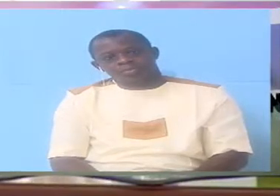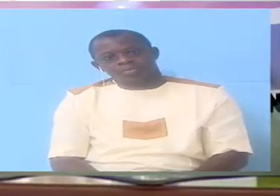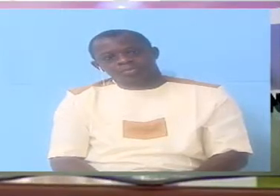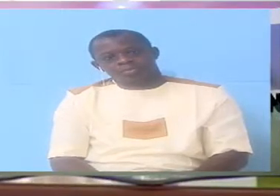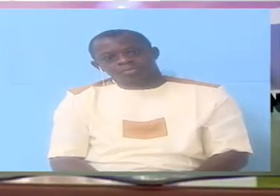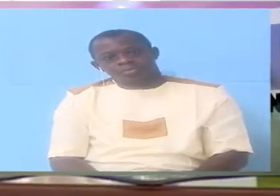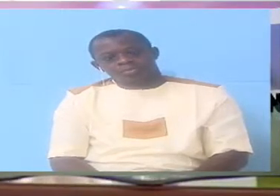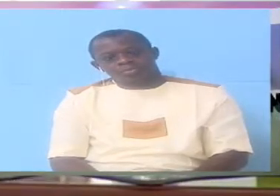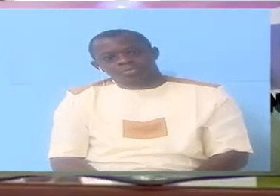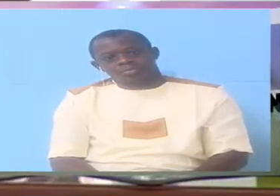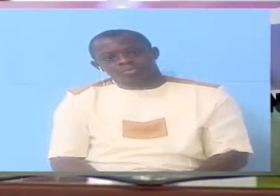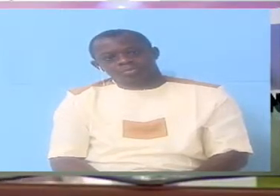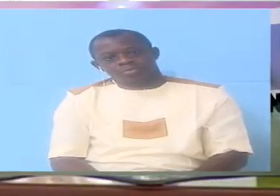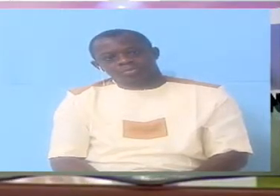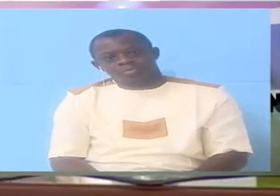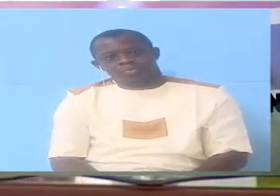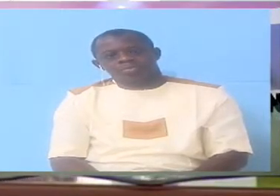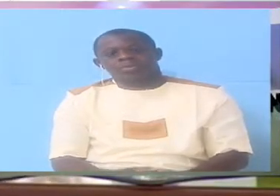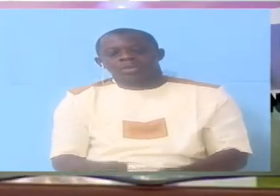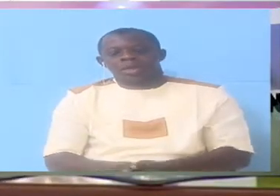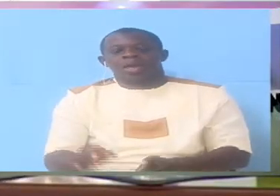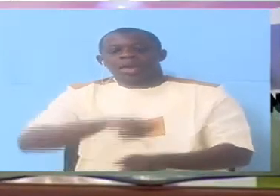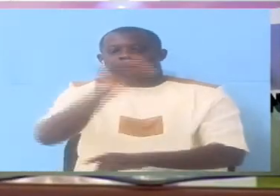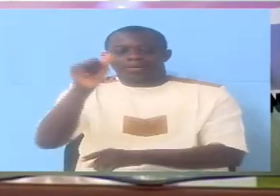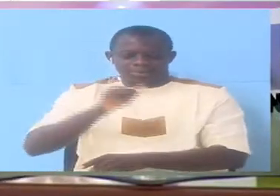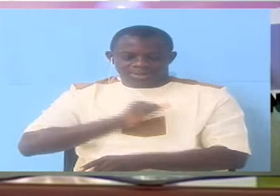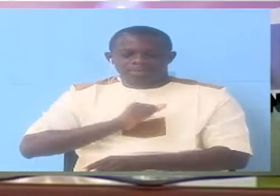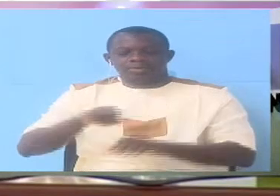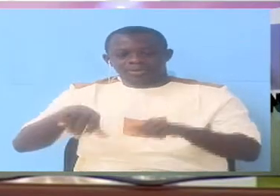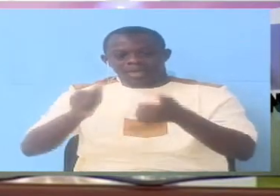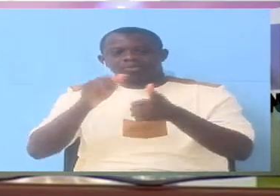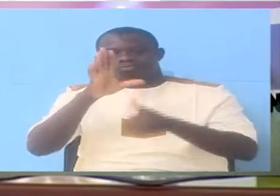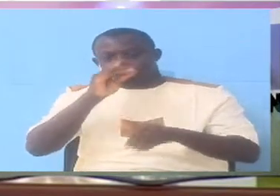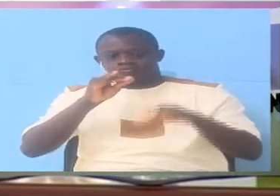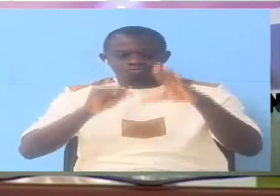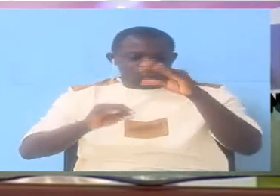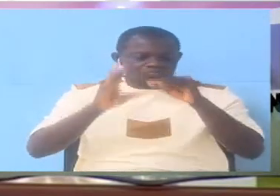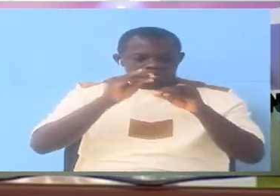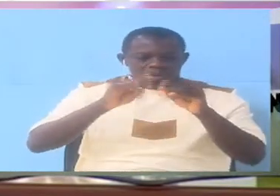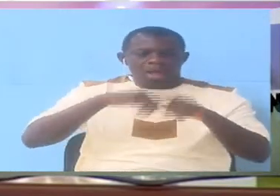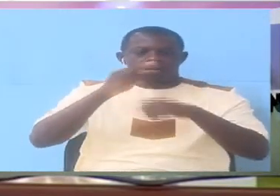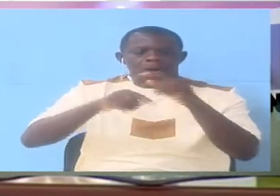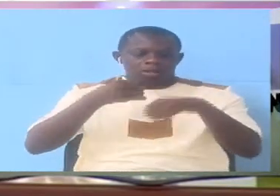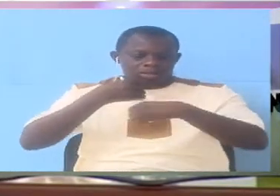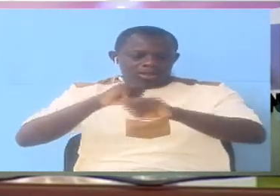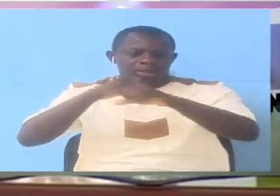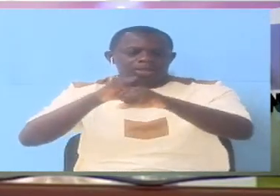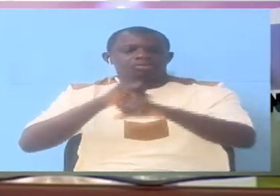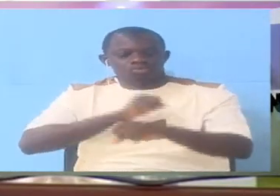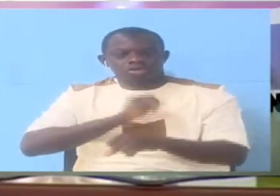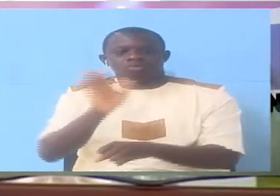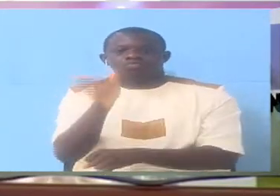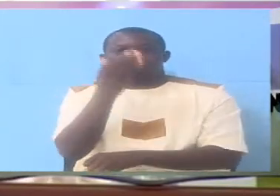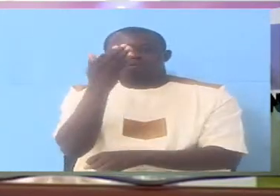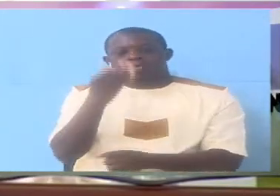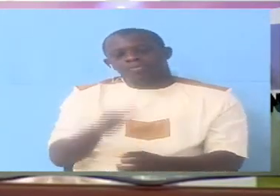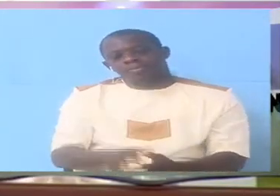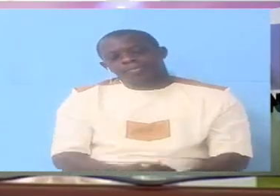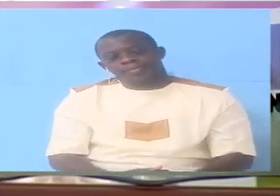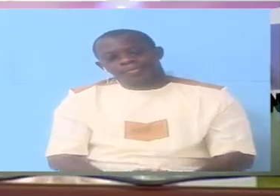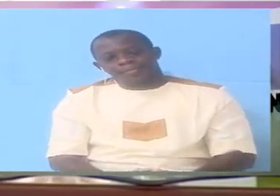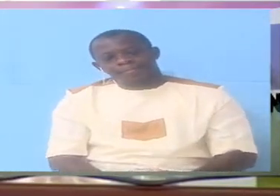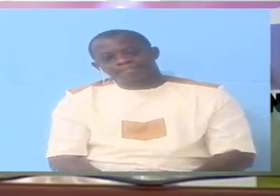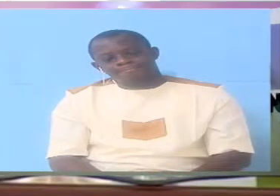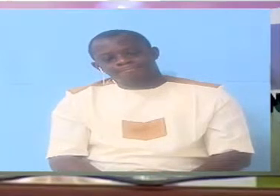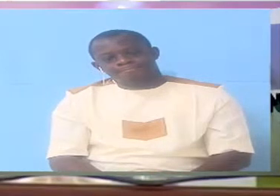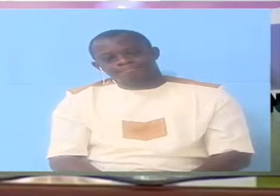And then he talked about the training he went to. Ci la dal di wax nag njàng moomu nga xam ne moom